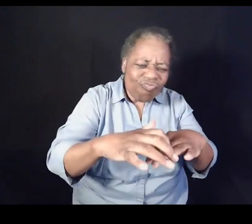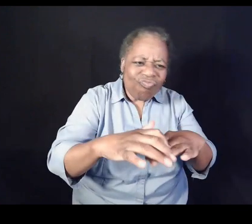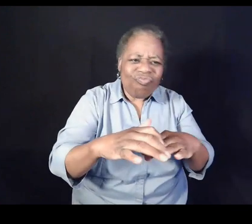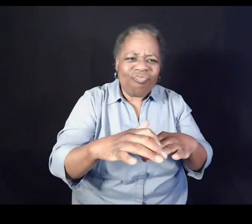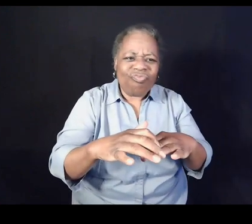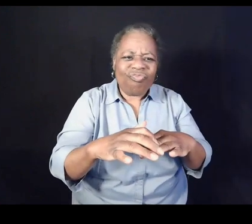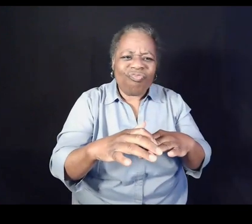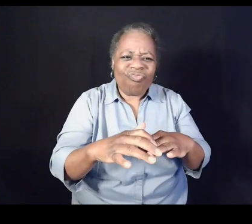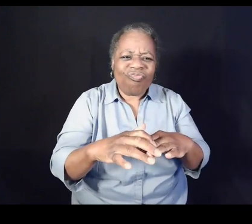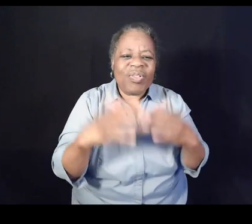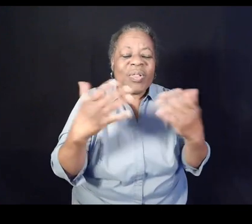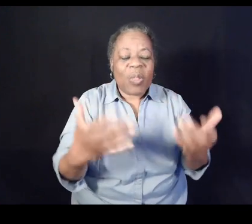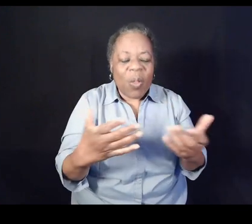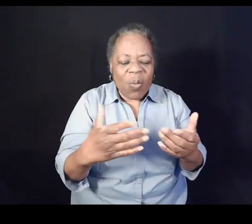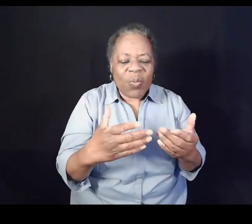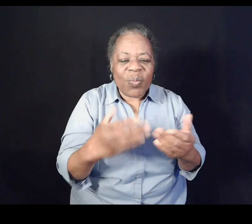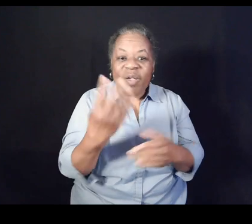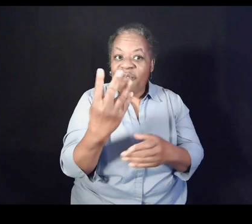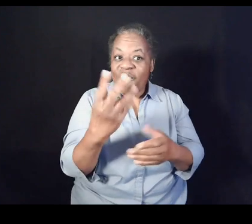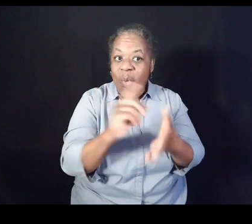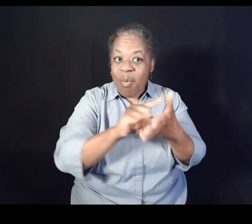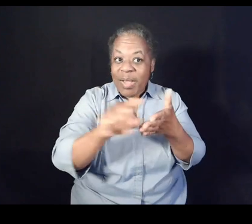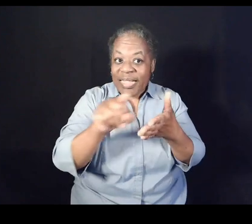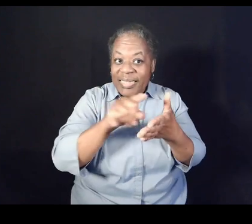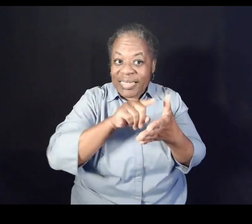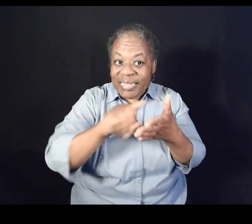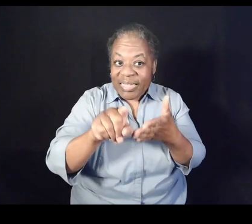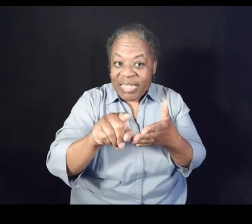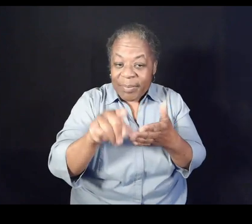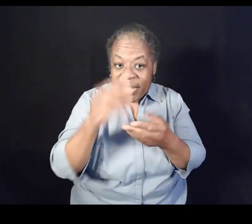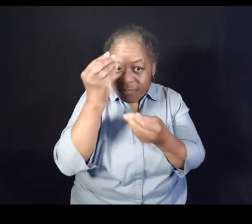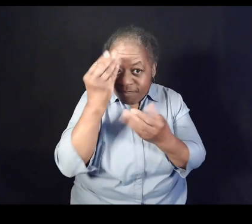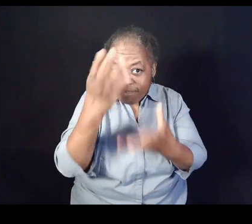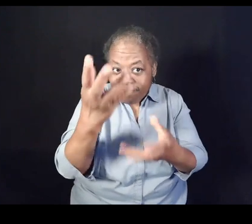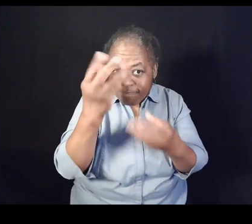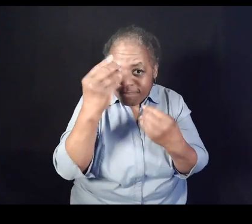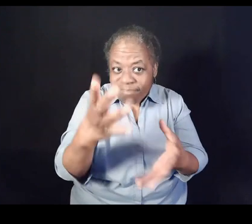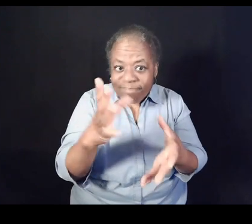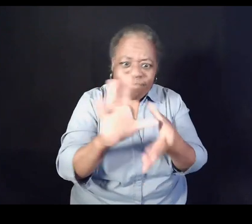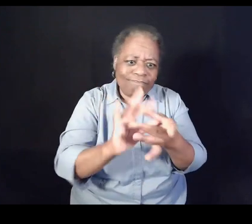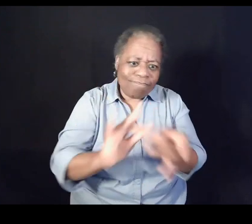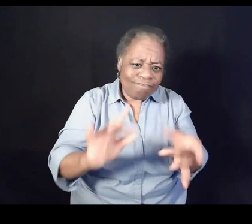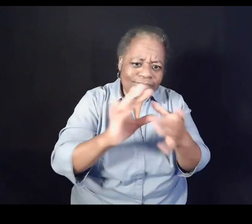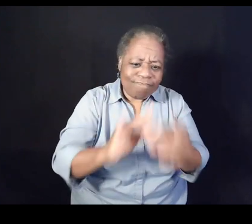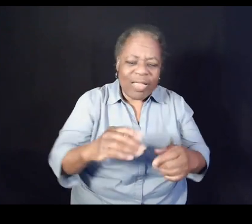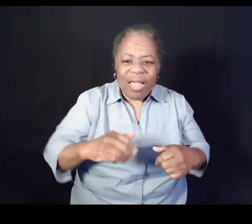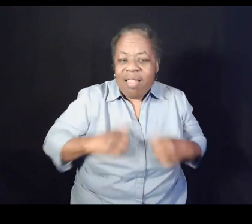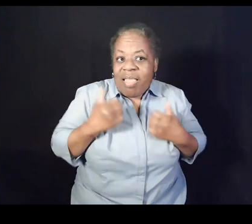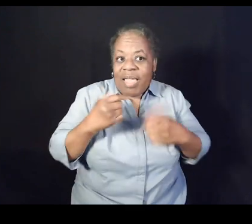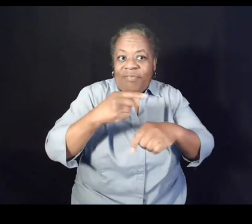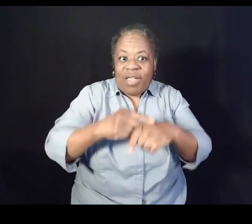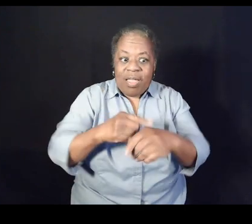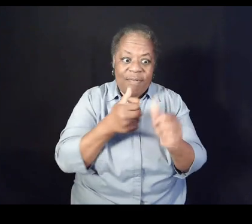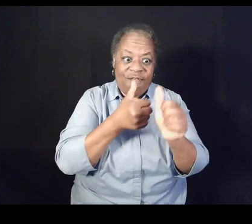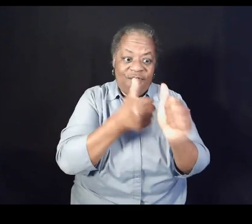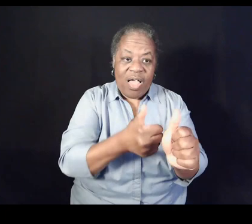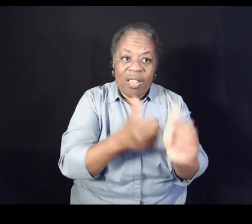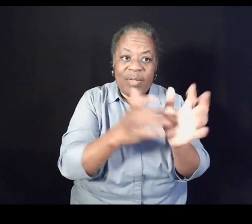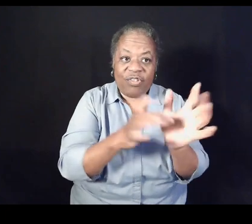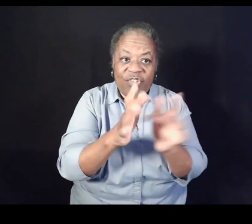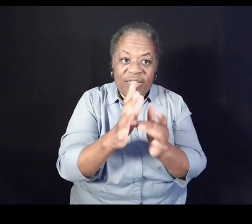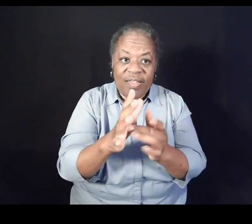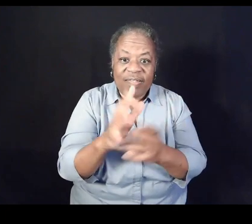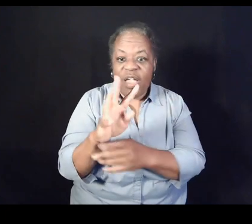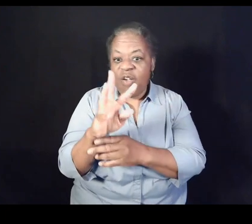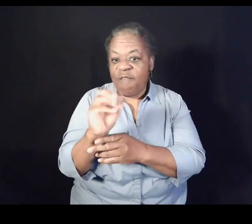So over the course of the next 4 weeks, I'd like to share with you why, after a lifetime of following Jesus and 40 years